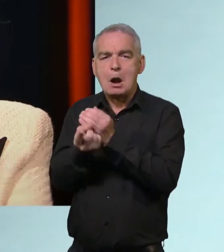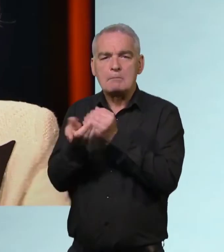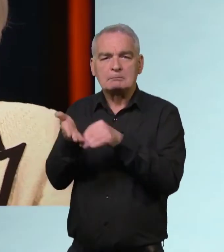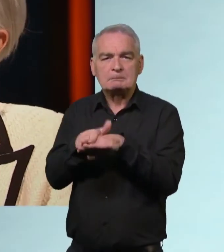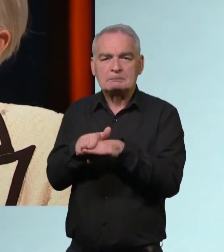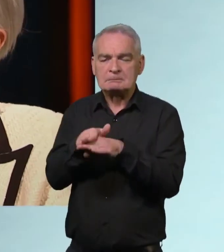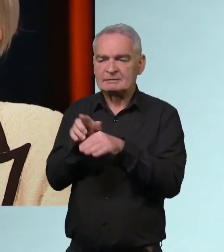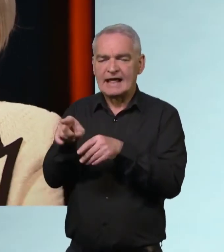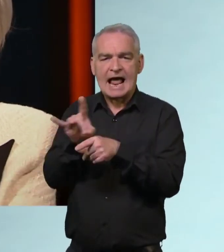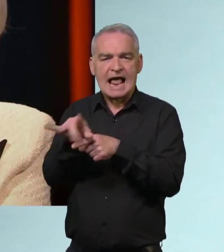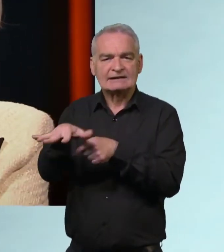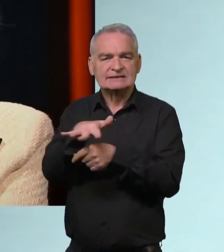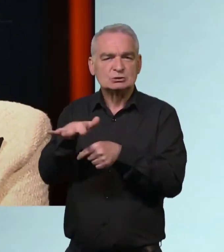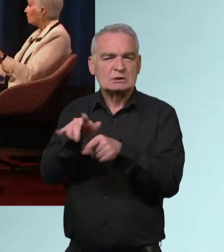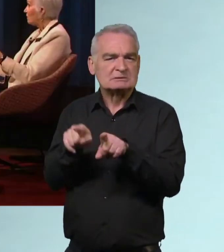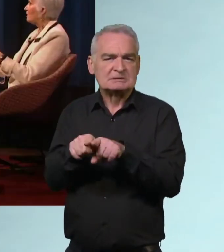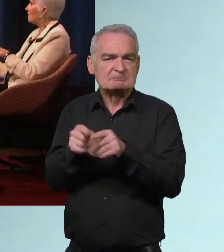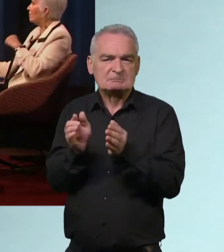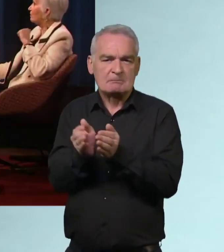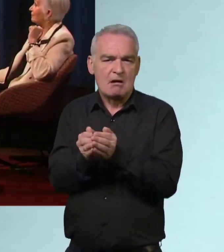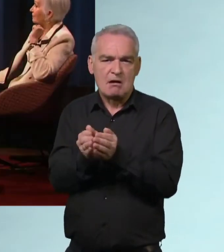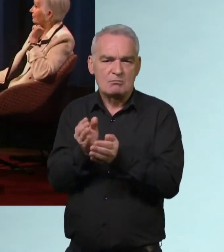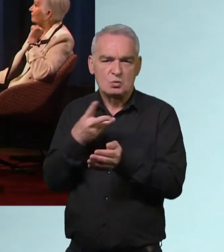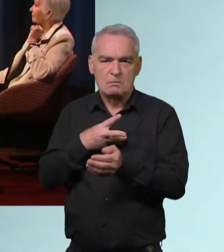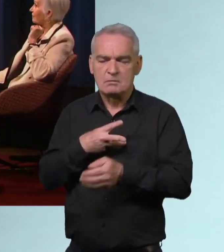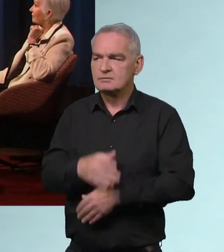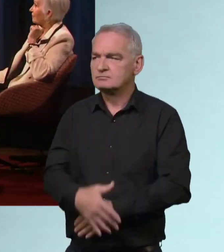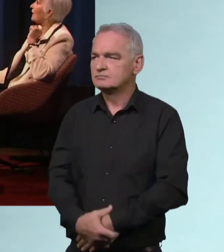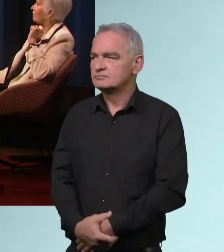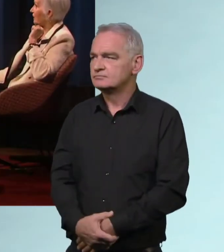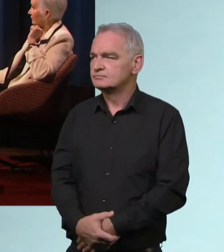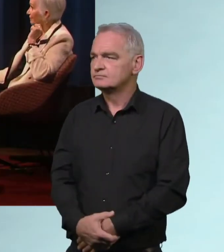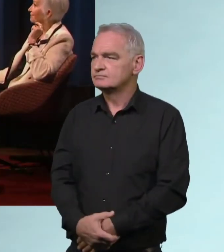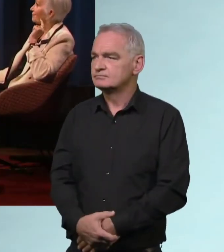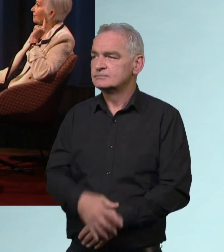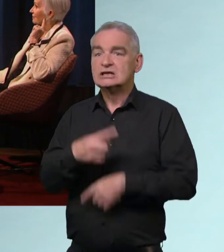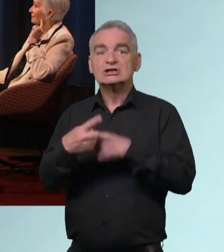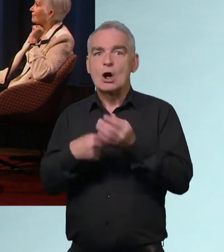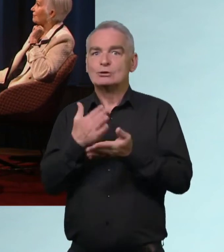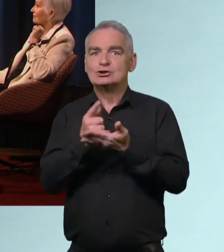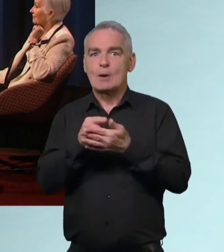circumstances. Right. And it's usually at the hand of somebody that they know very well.